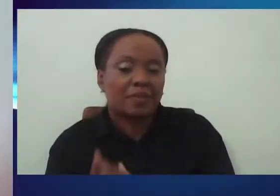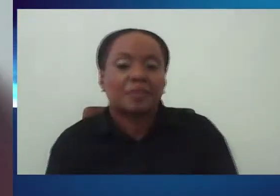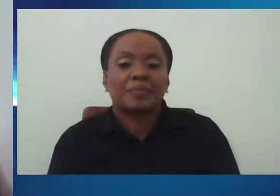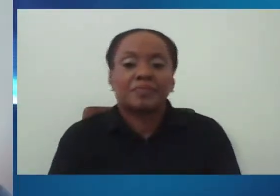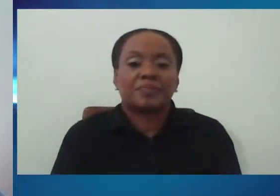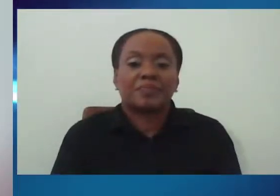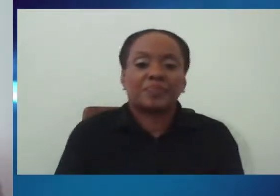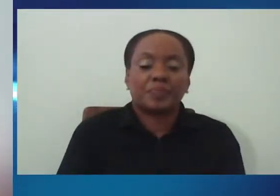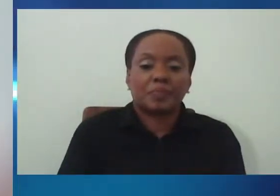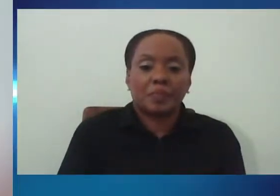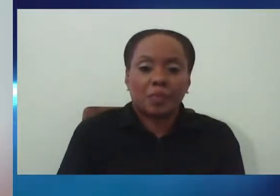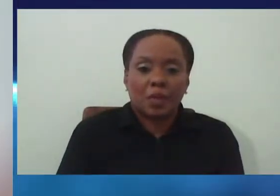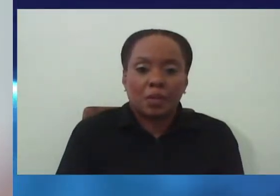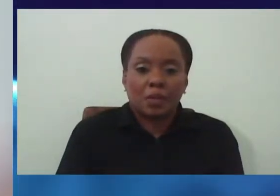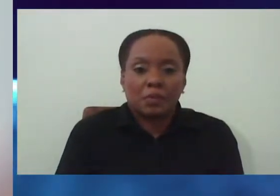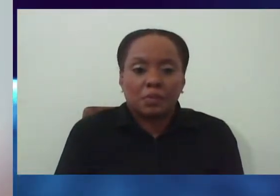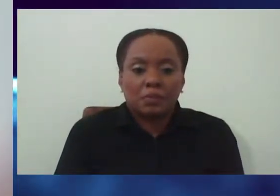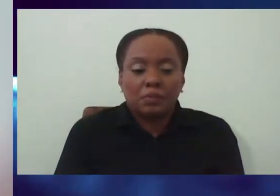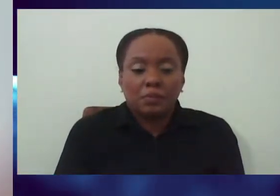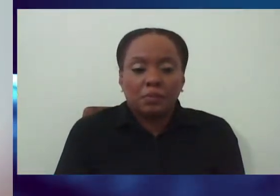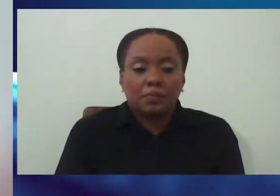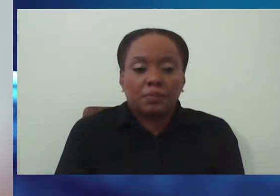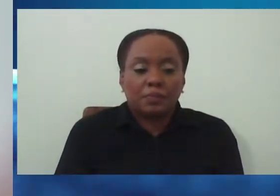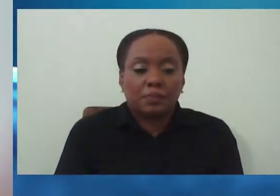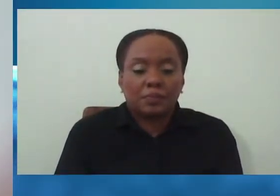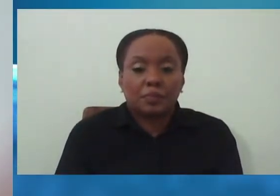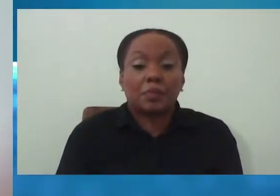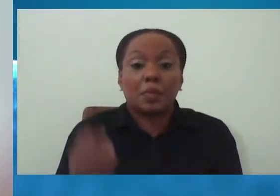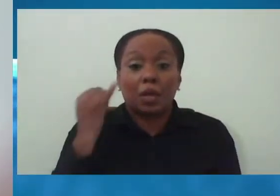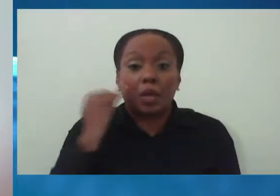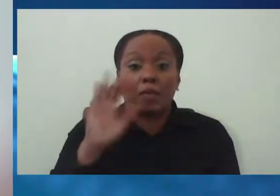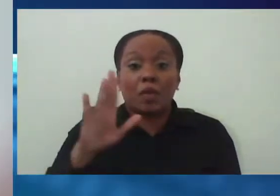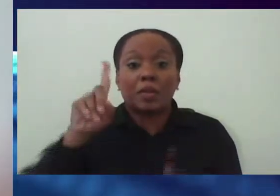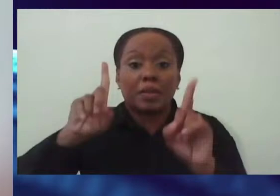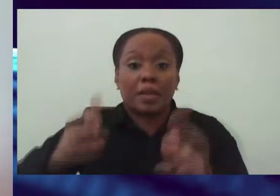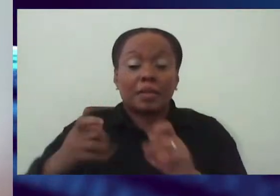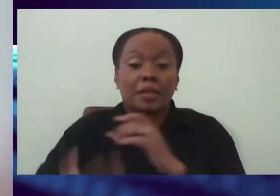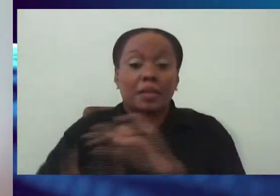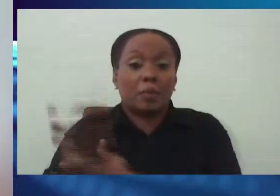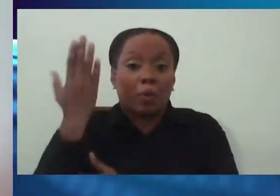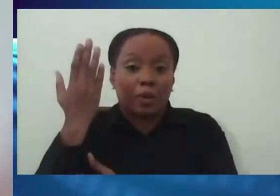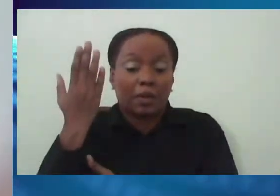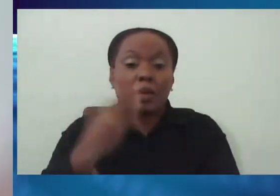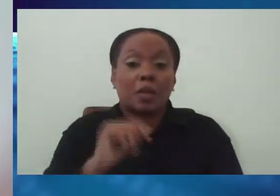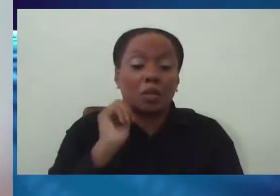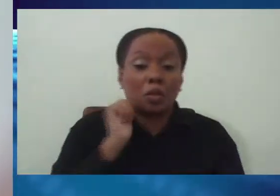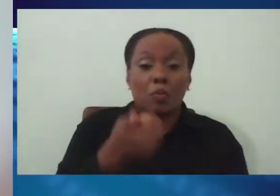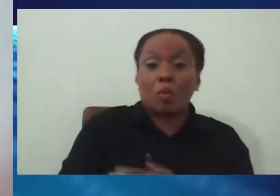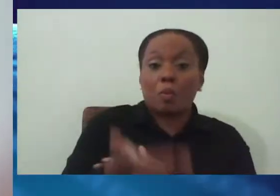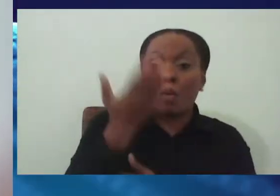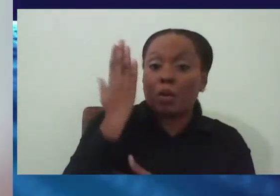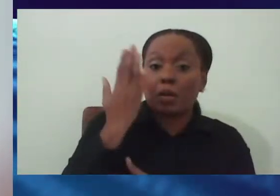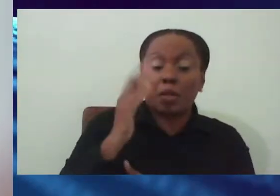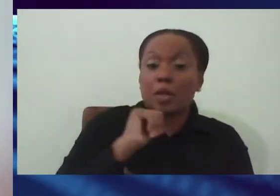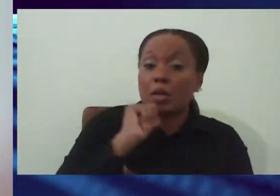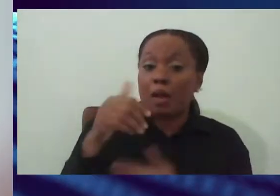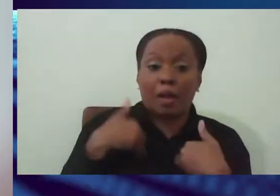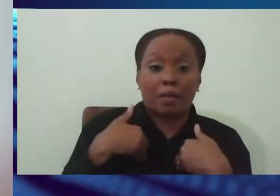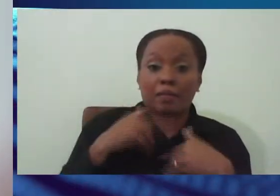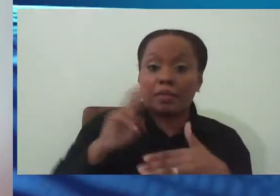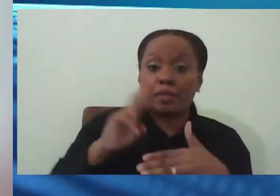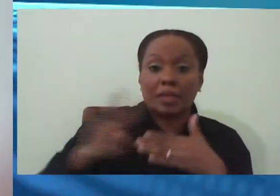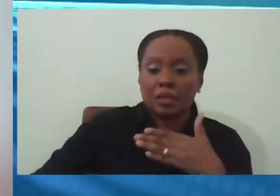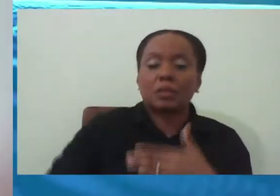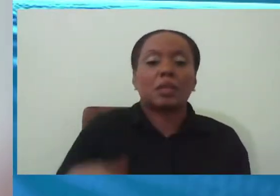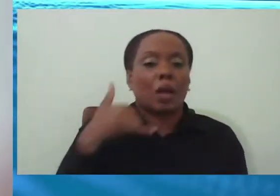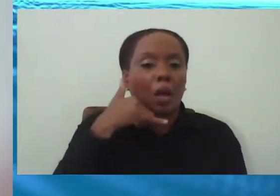if your test was done this morning and tomorrow morning you have not received the result, reach out,